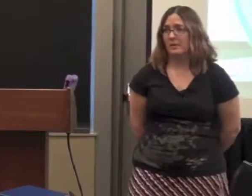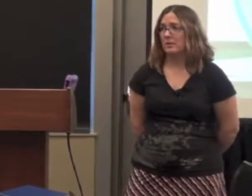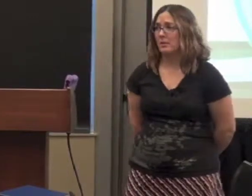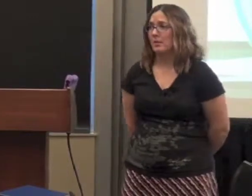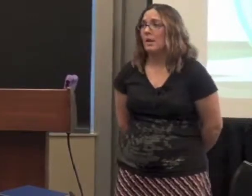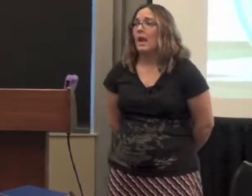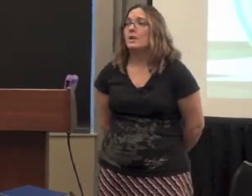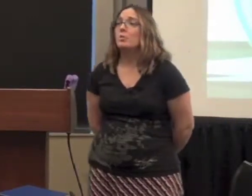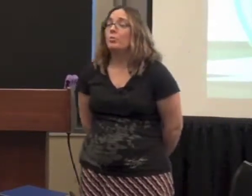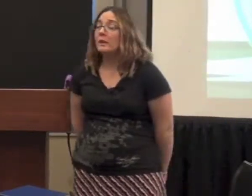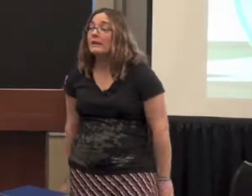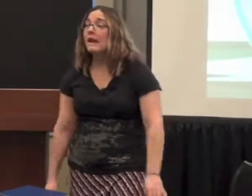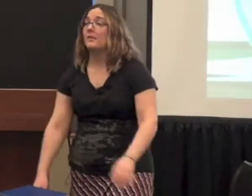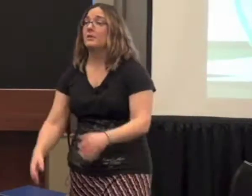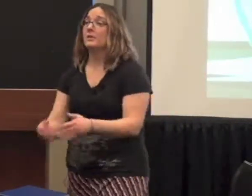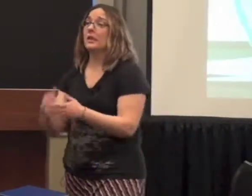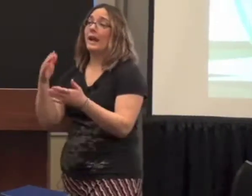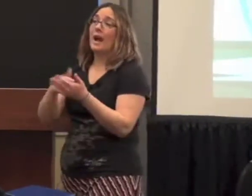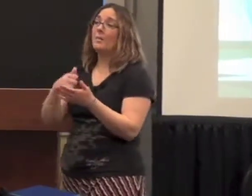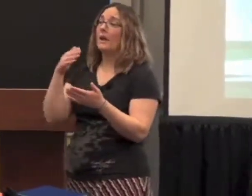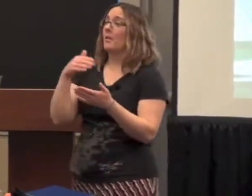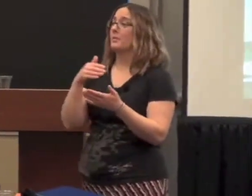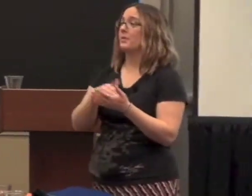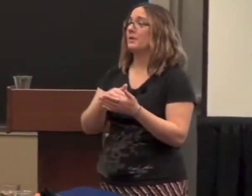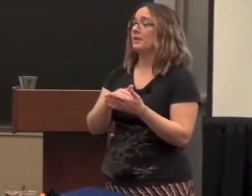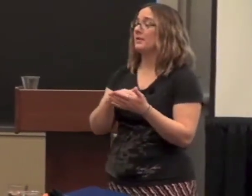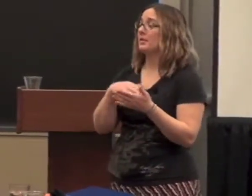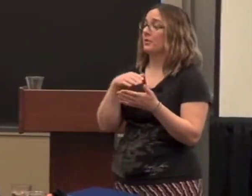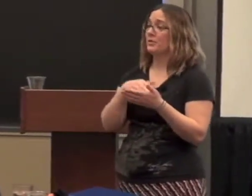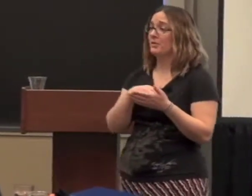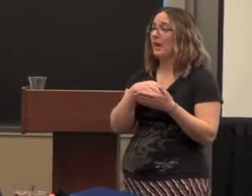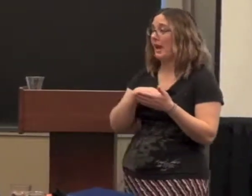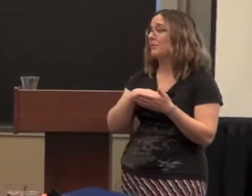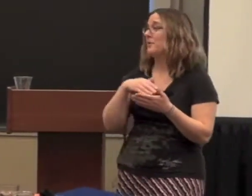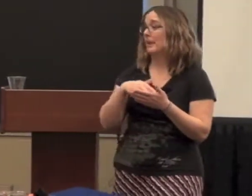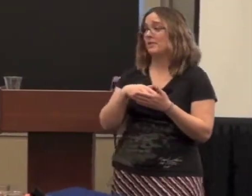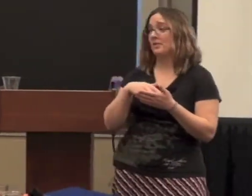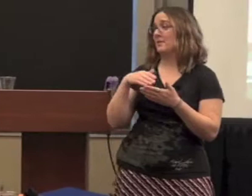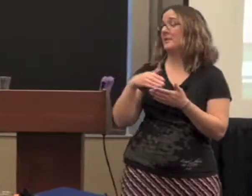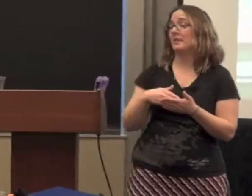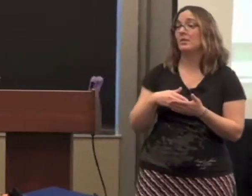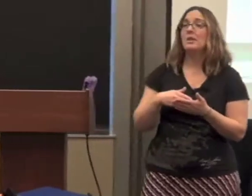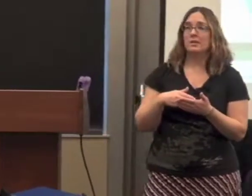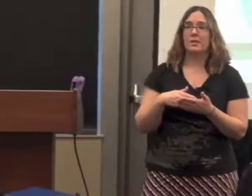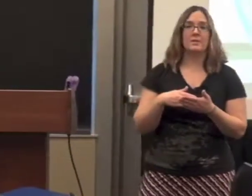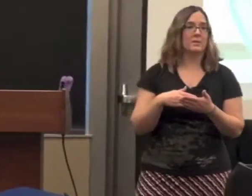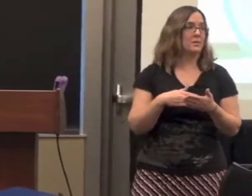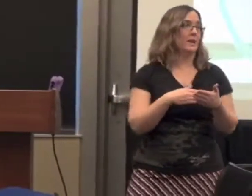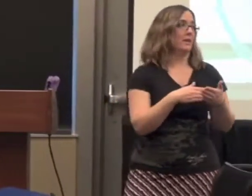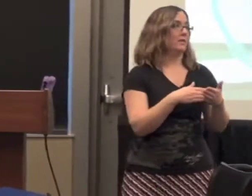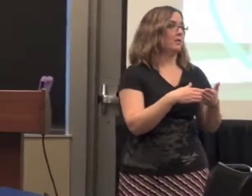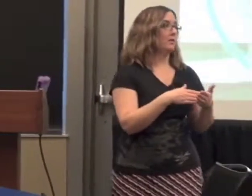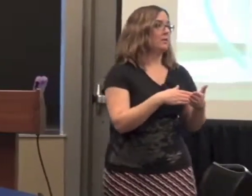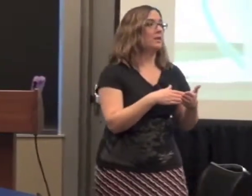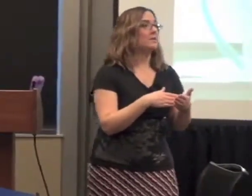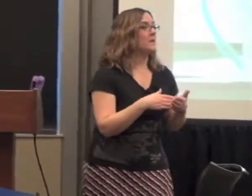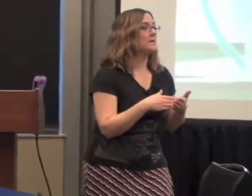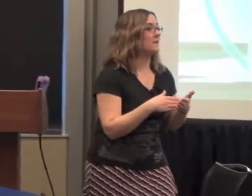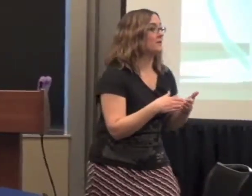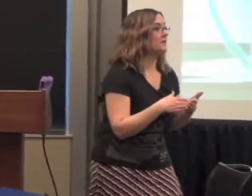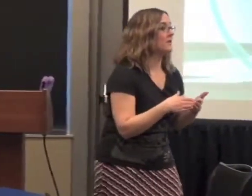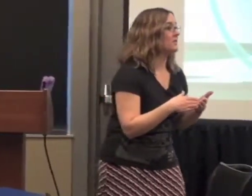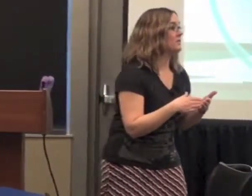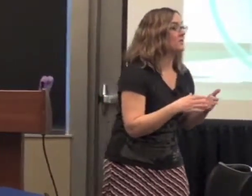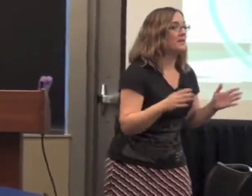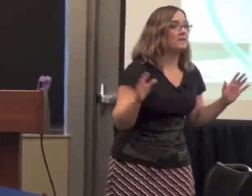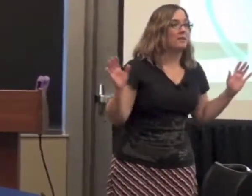40. And you really have to look at how many opportunities did your student have to engage in this skill during a school day. There are some